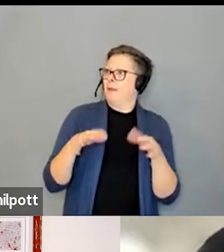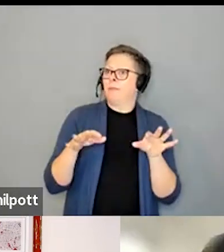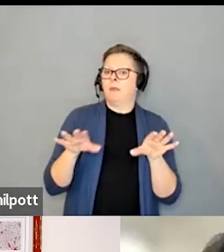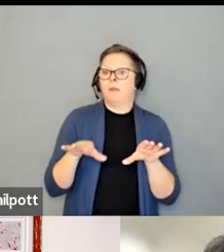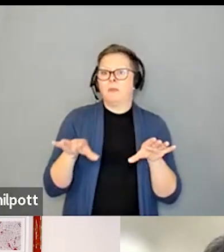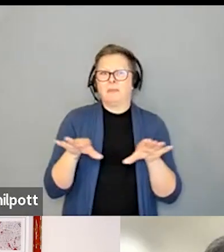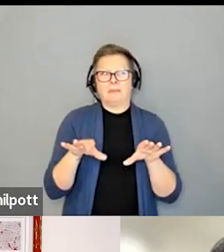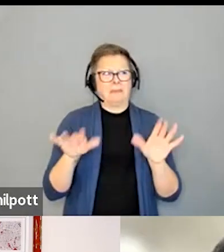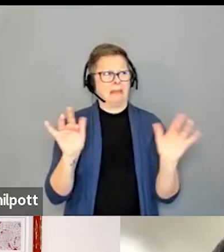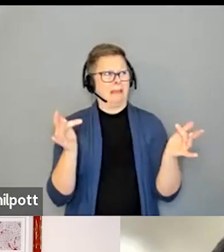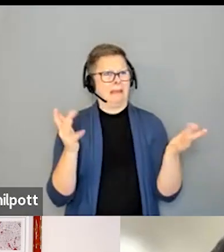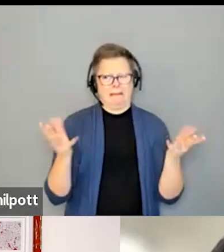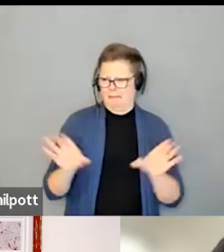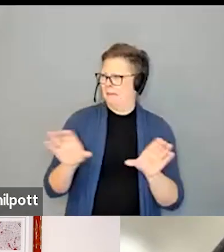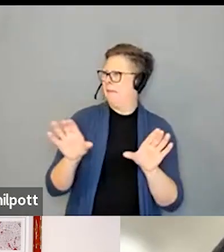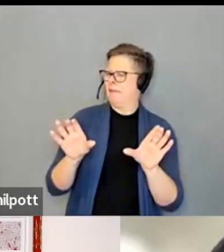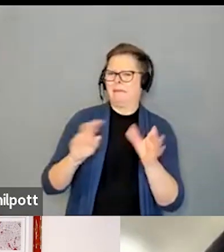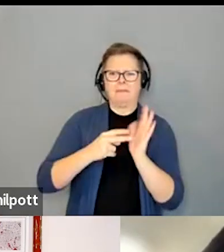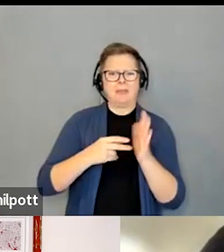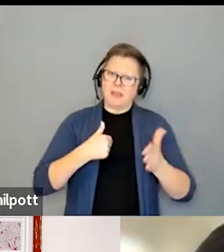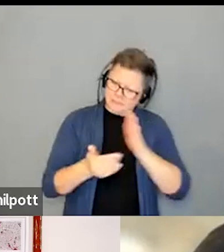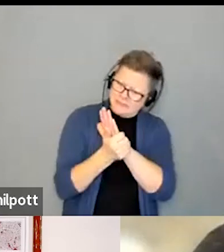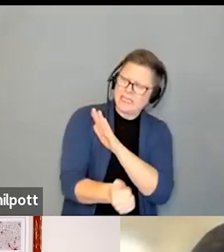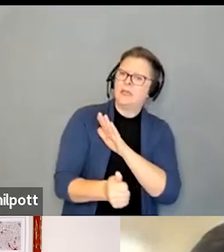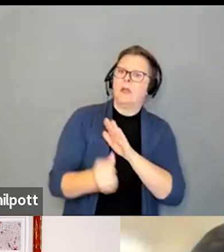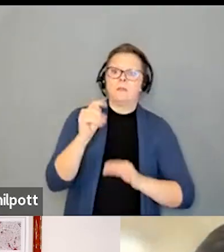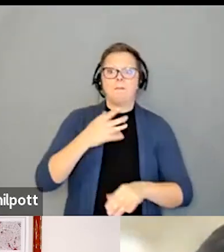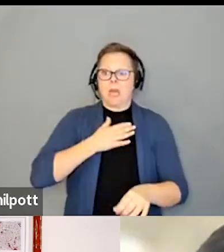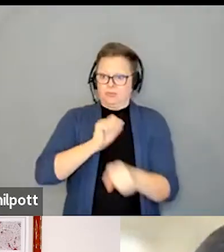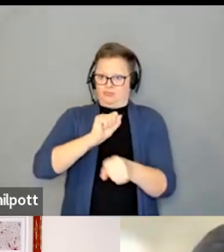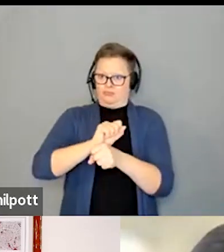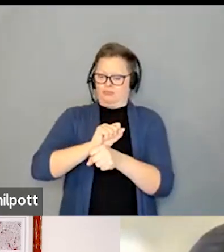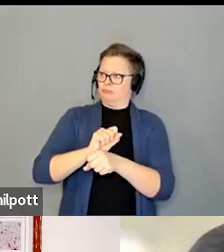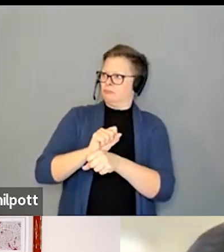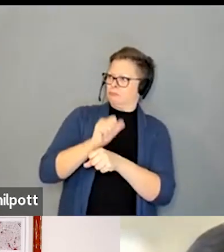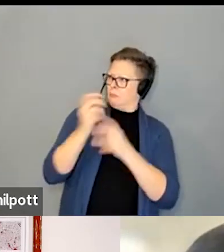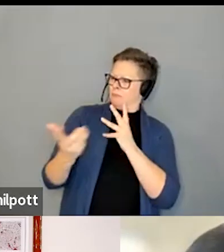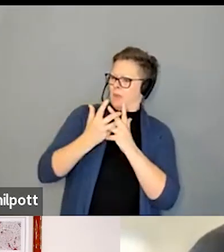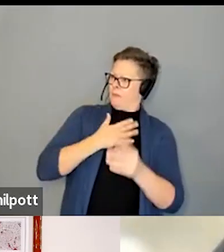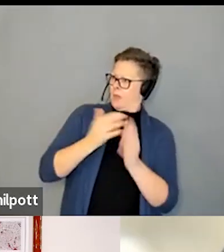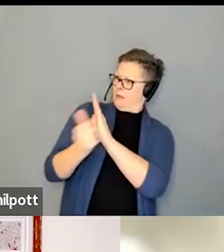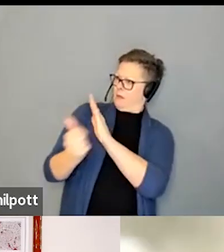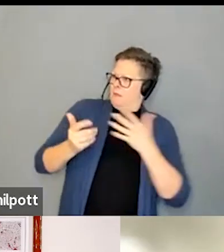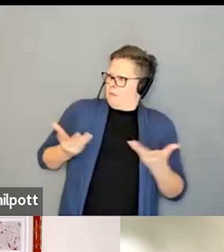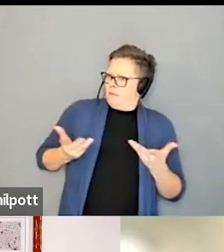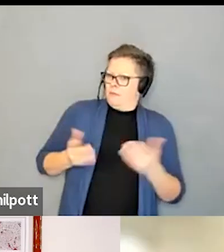you're not meant for. Paul, just get your reaction to those quotes.